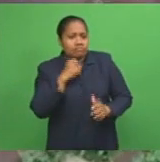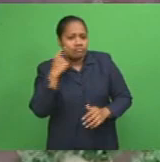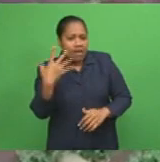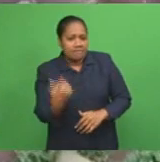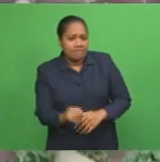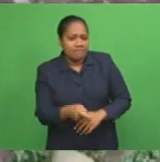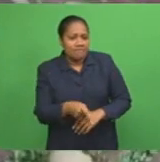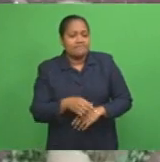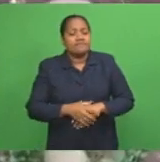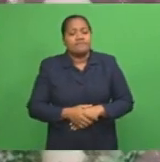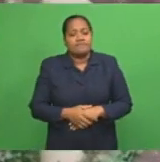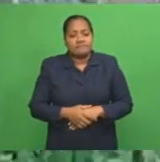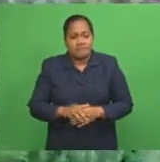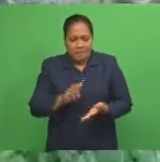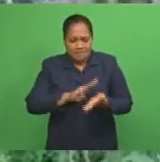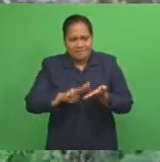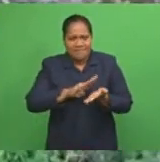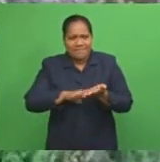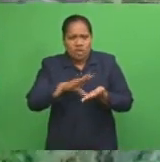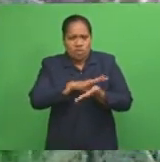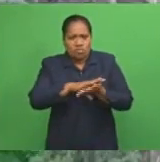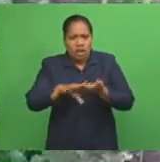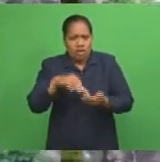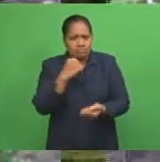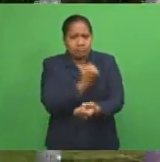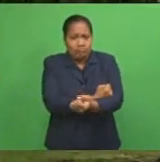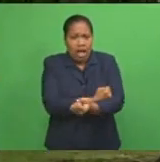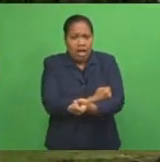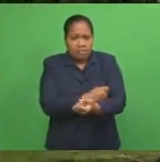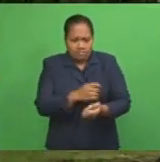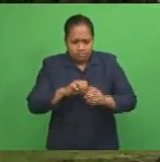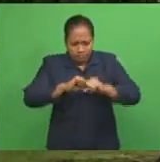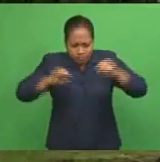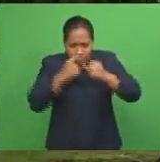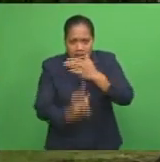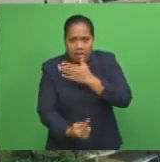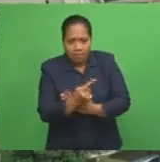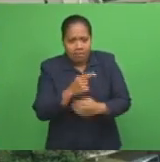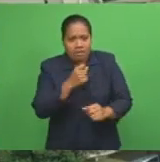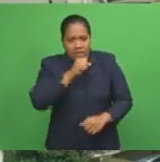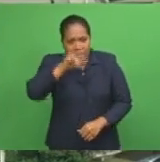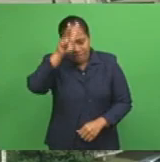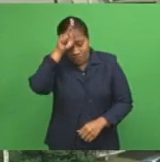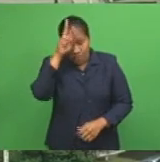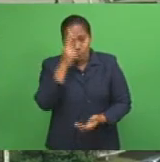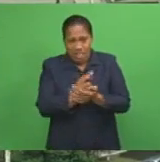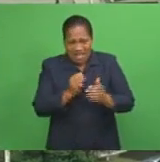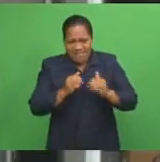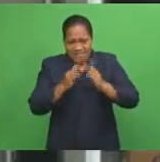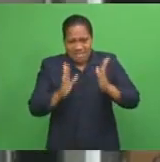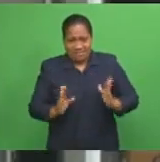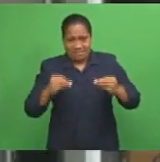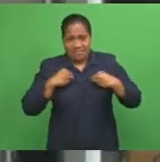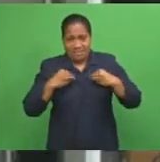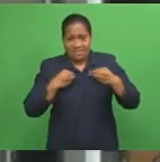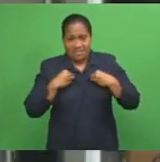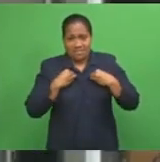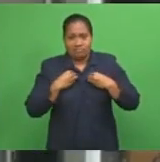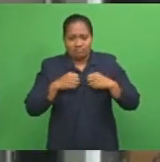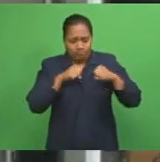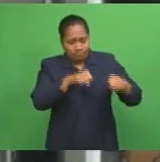tenants, multi-million-dollar drug bust in Kandavu, and real estate sector attracts overseas investors.